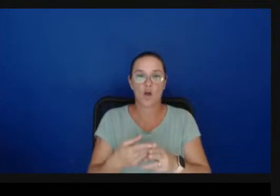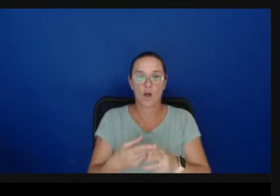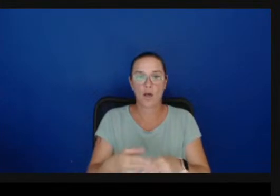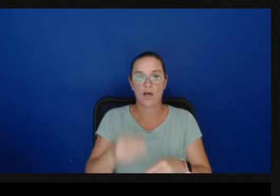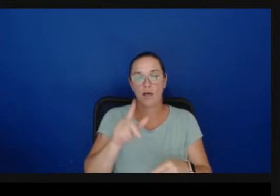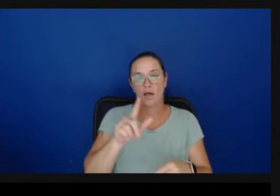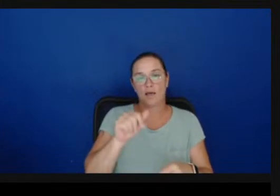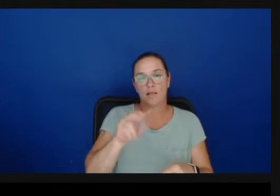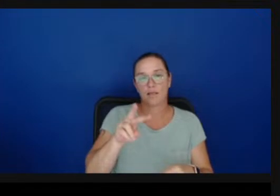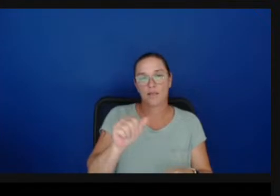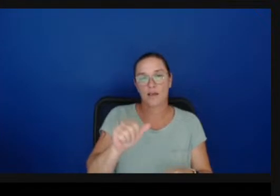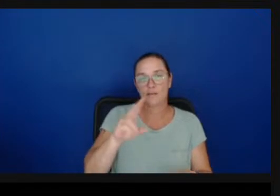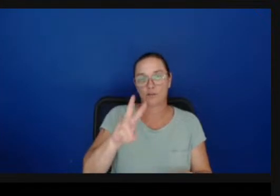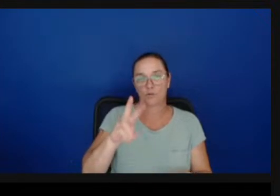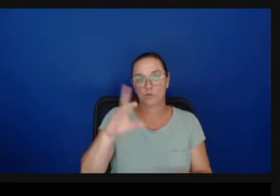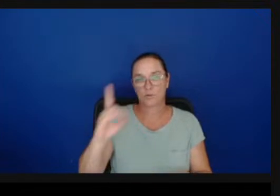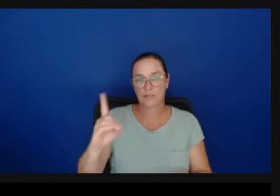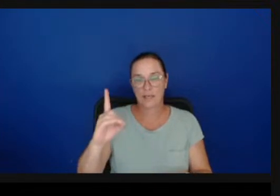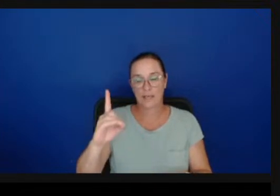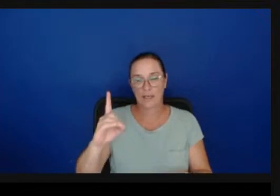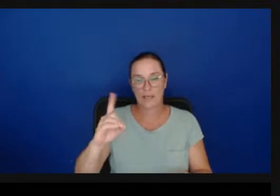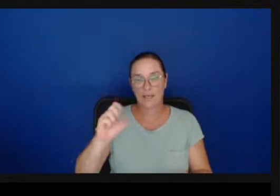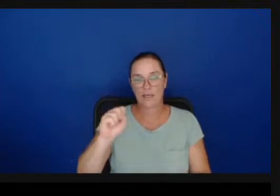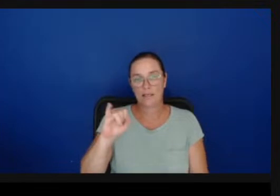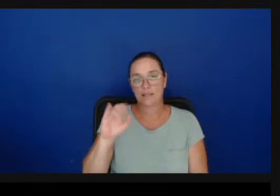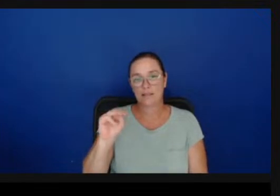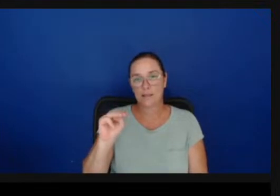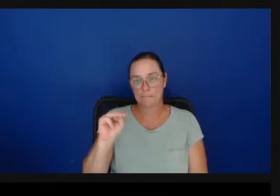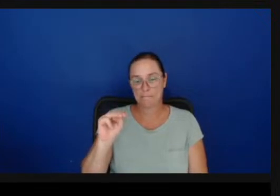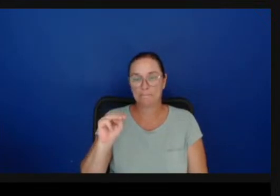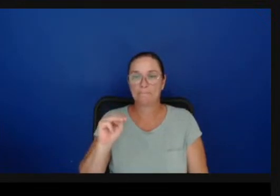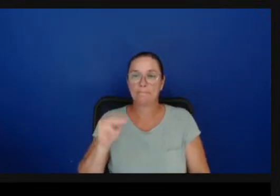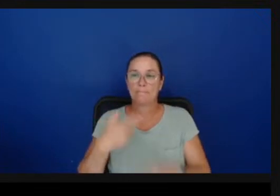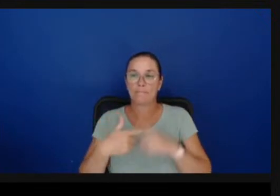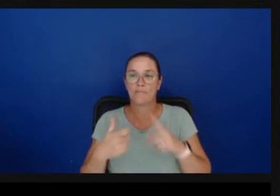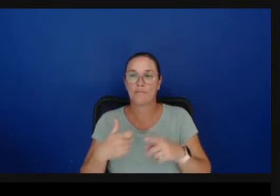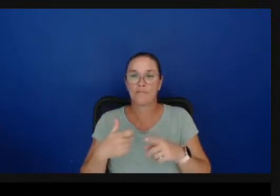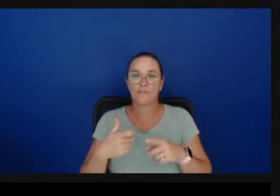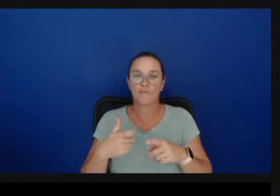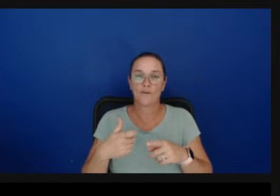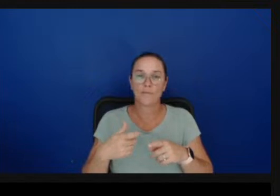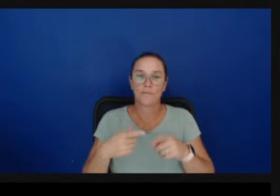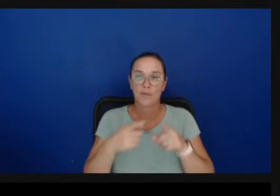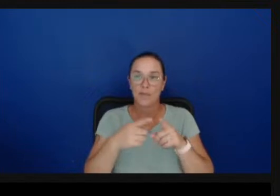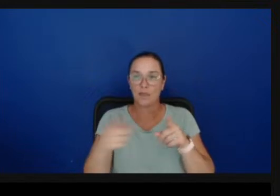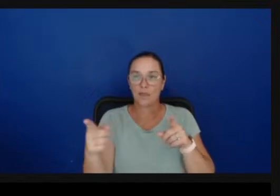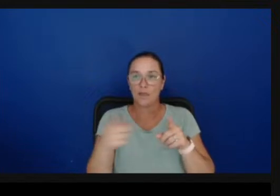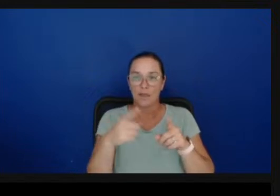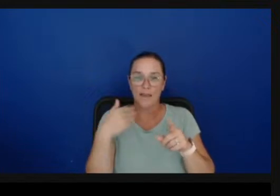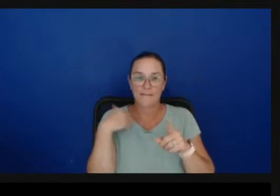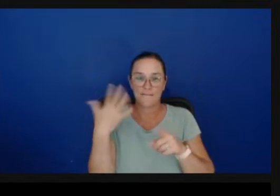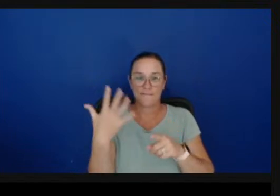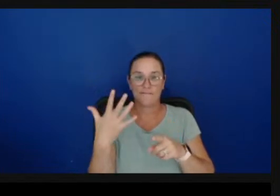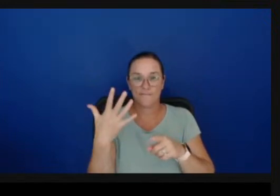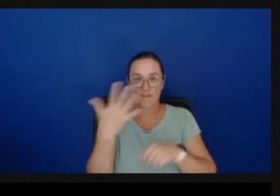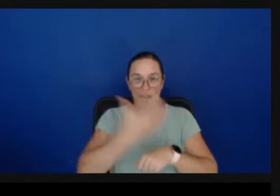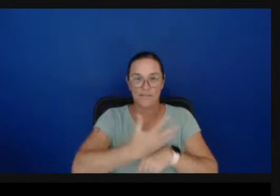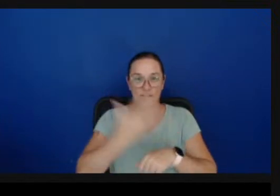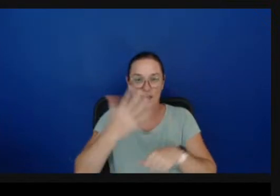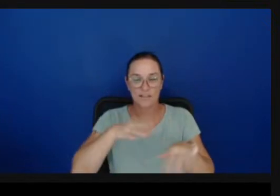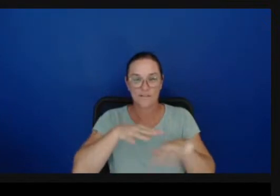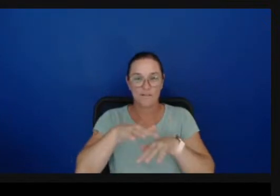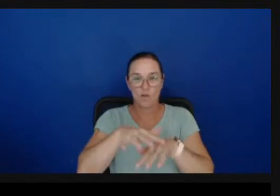lava 2D simulation from Fisher 3, right? And 5 days of flow, here is a projection that they ran on